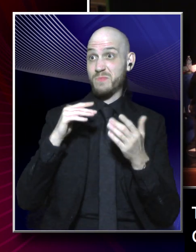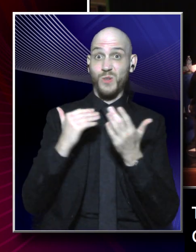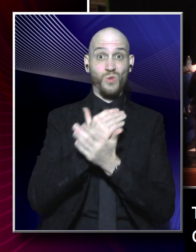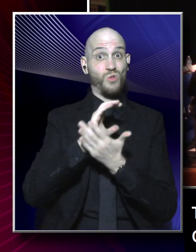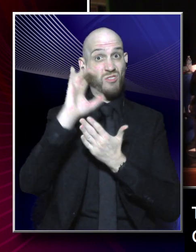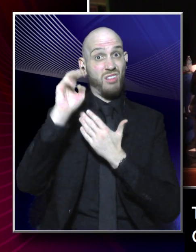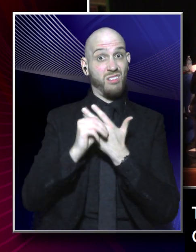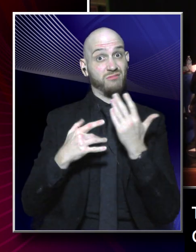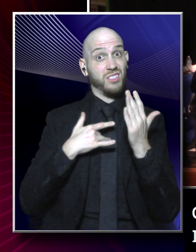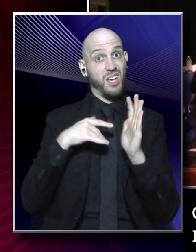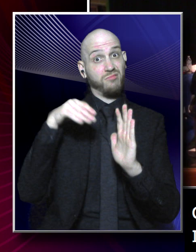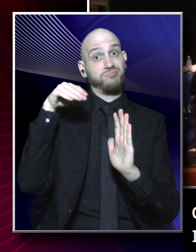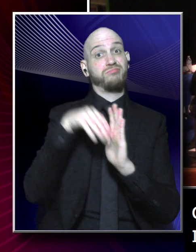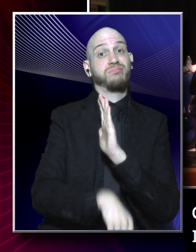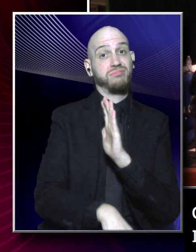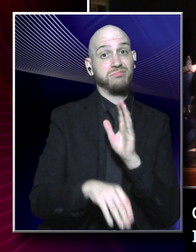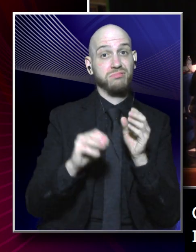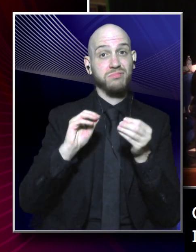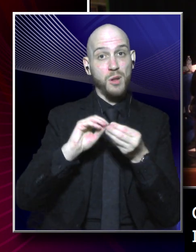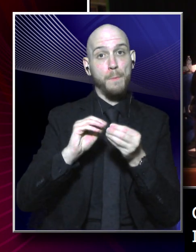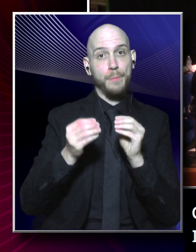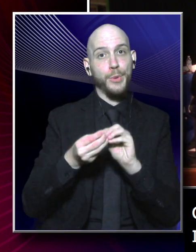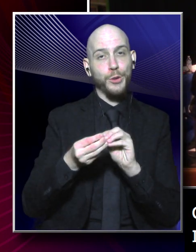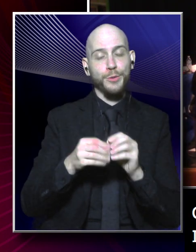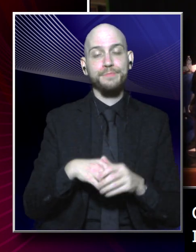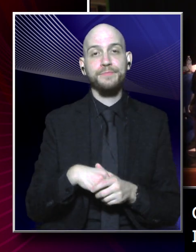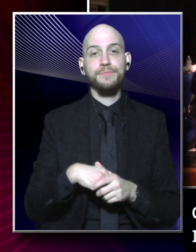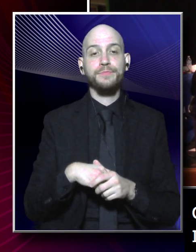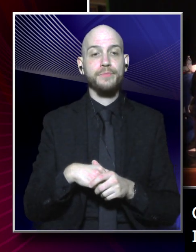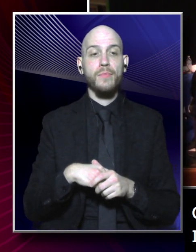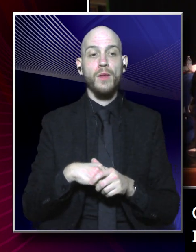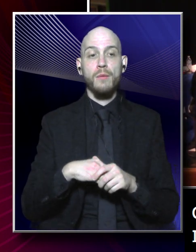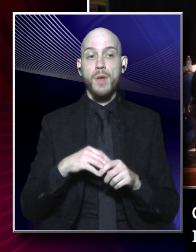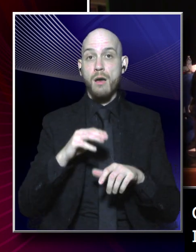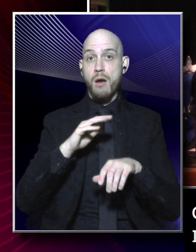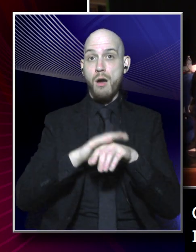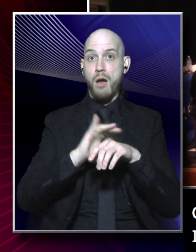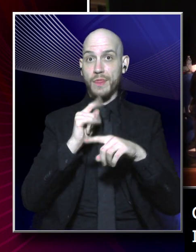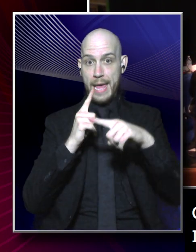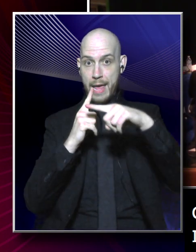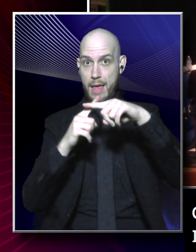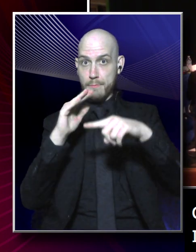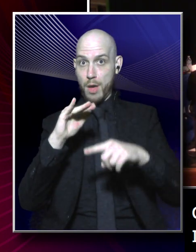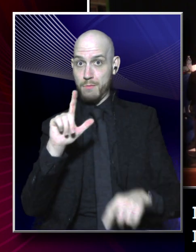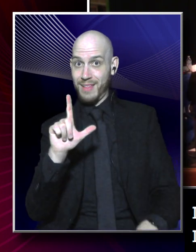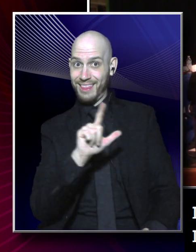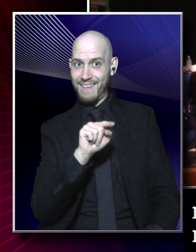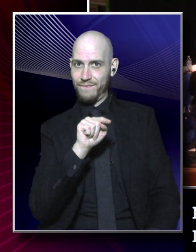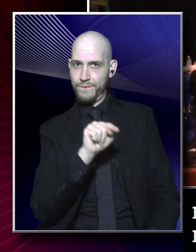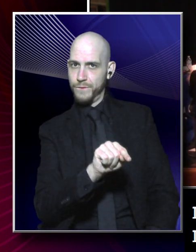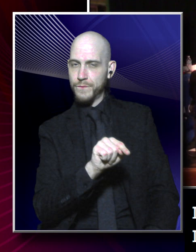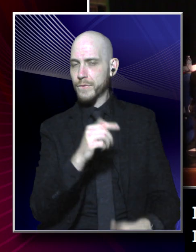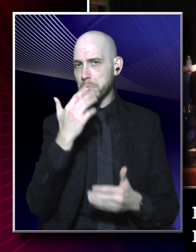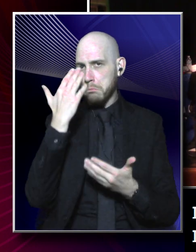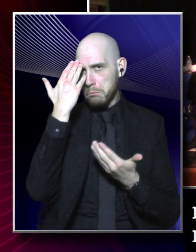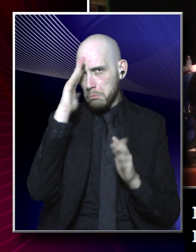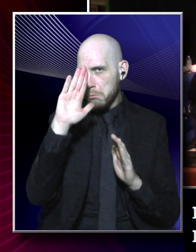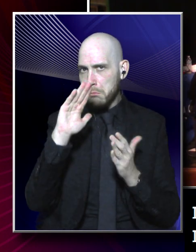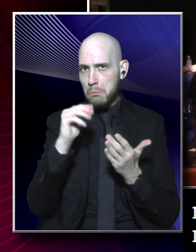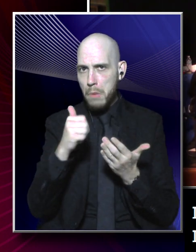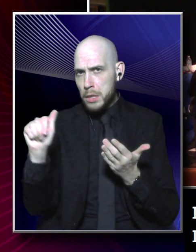interventions for those bottom left quartile kiddos. I don't know what the feedback has been on implementing that new